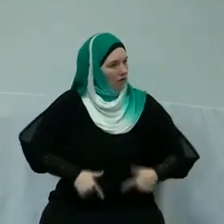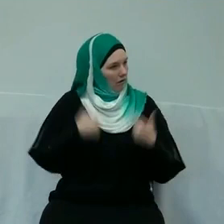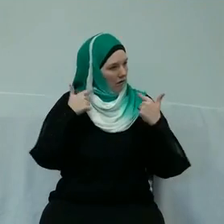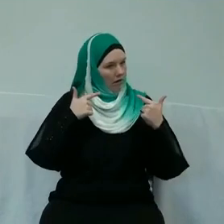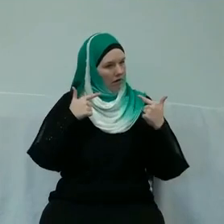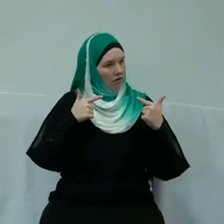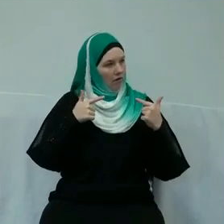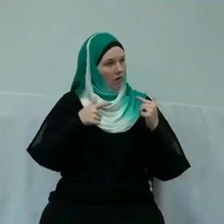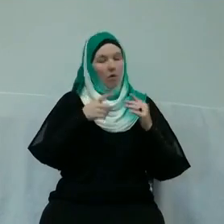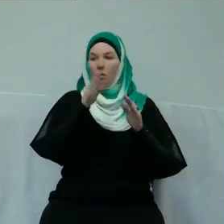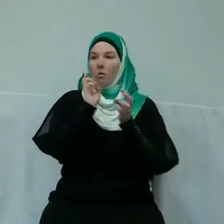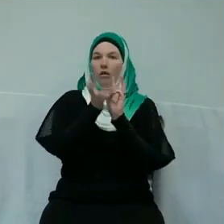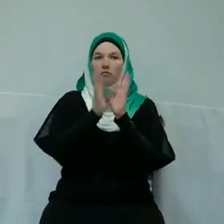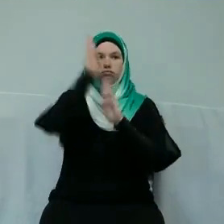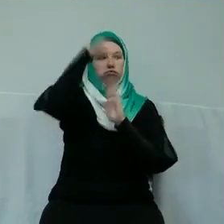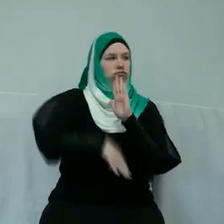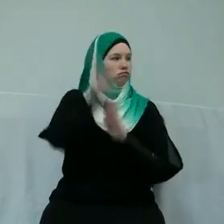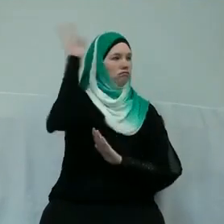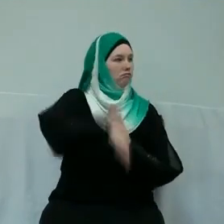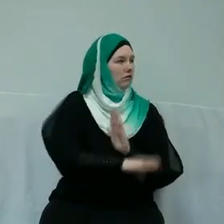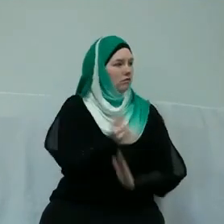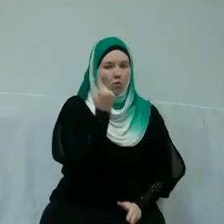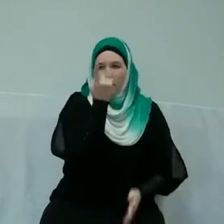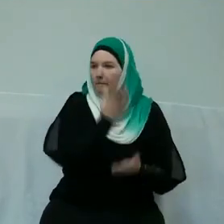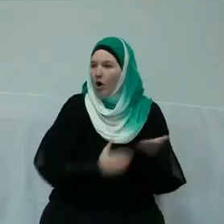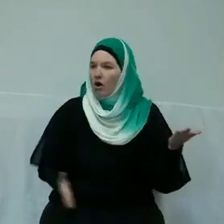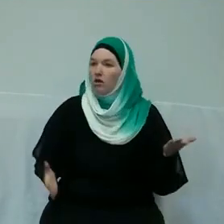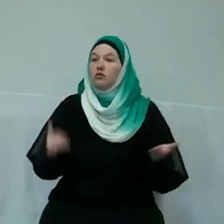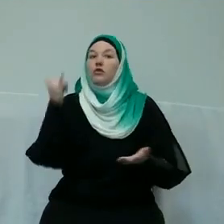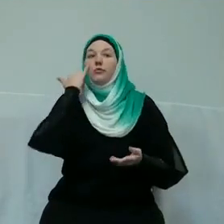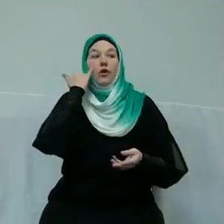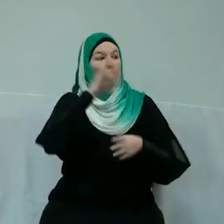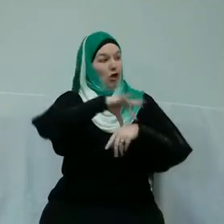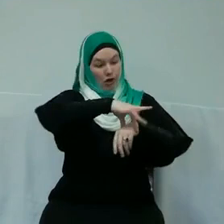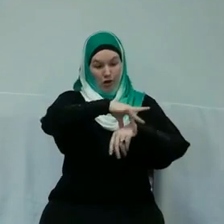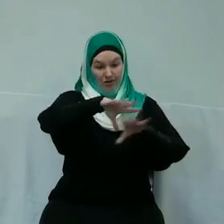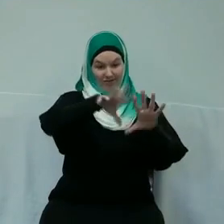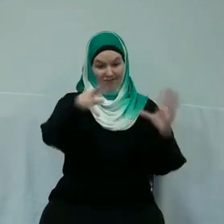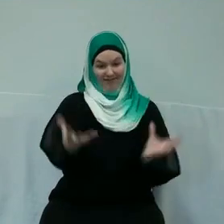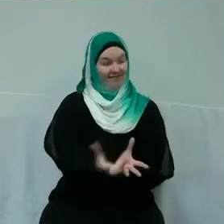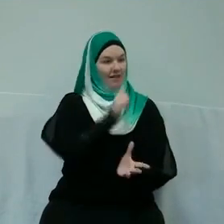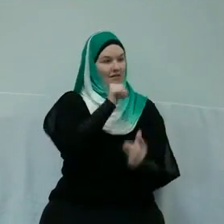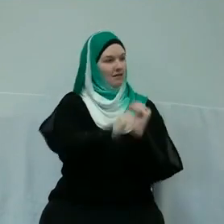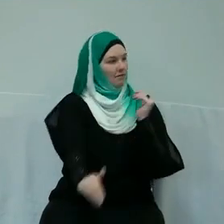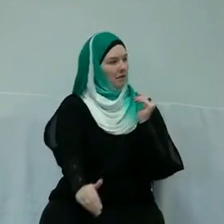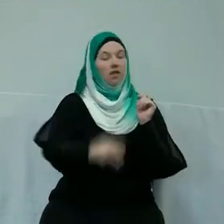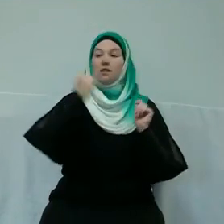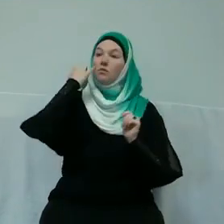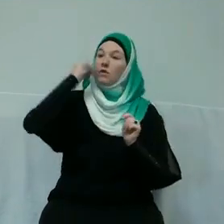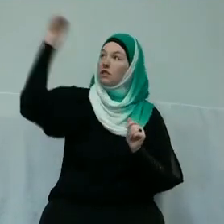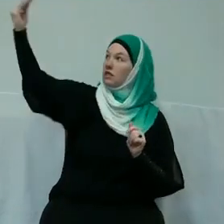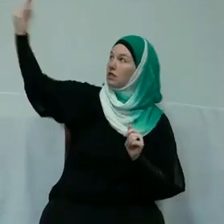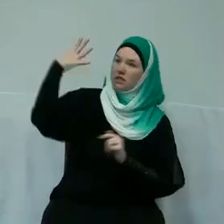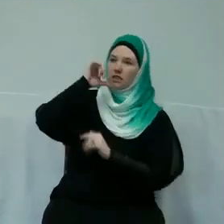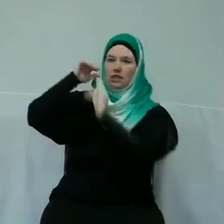a fluctuating weather. And that's only one element. What if the earth is unstable? What if the sun is